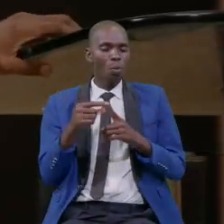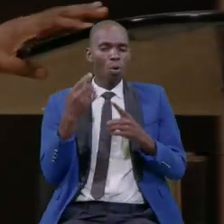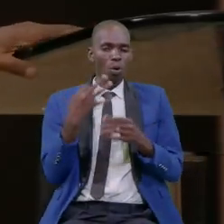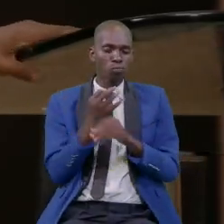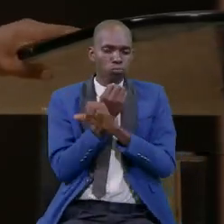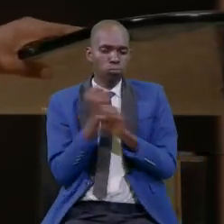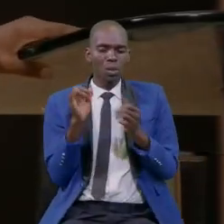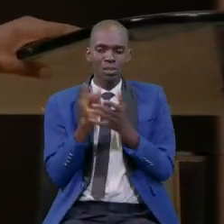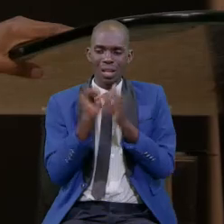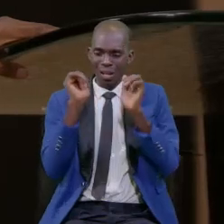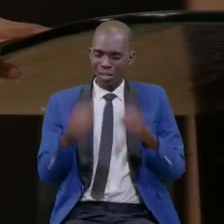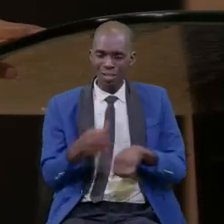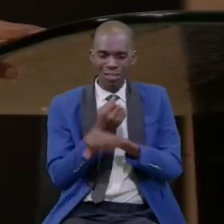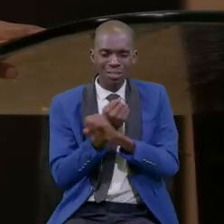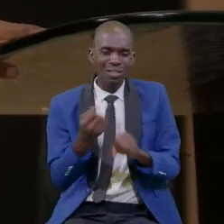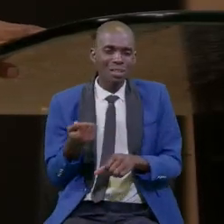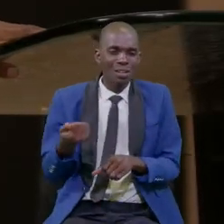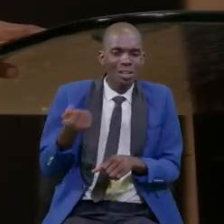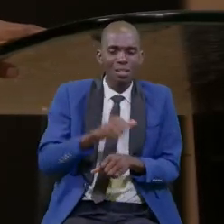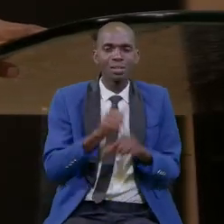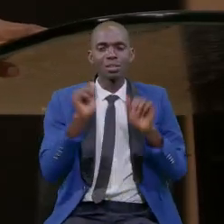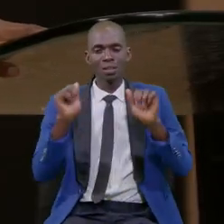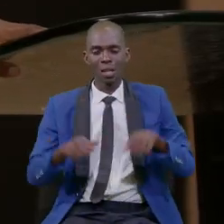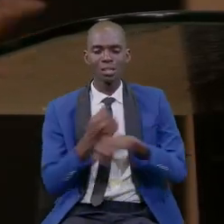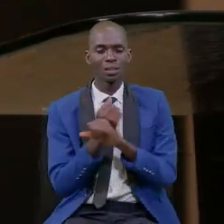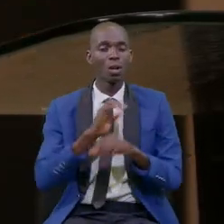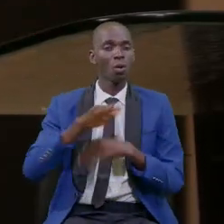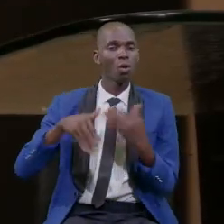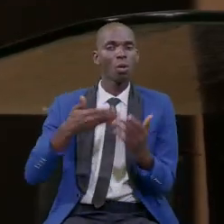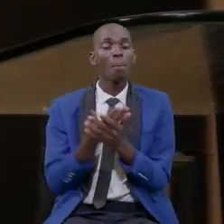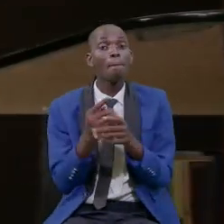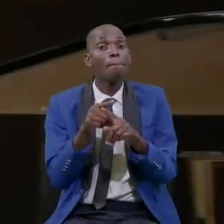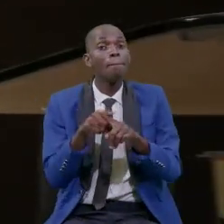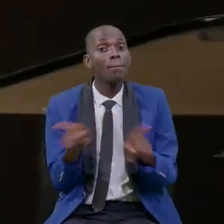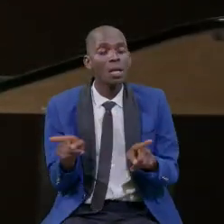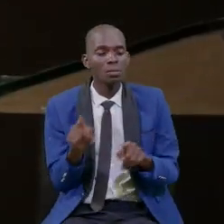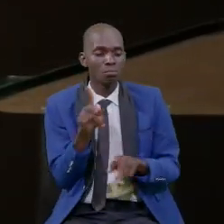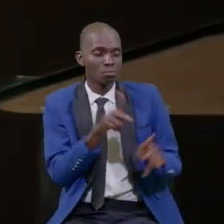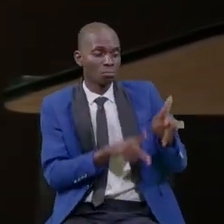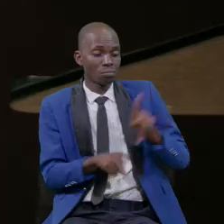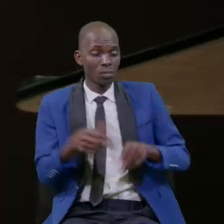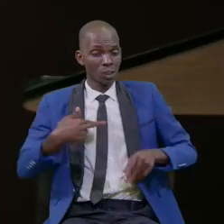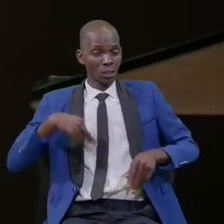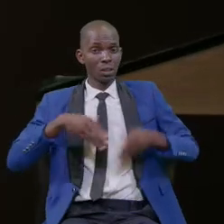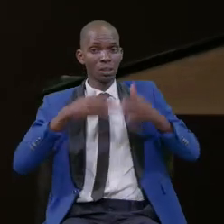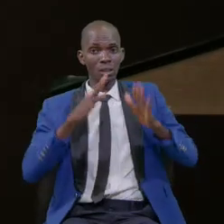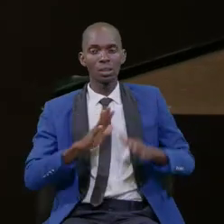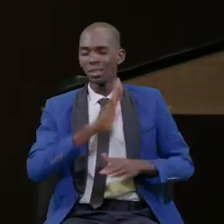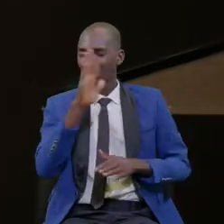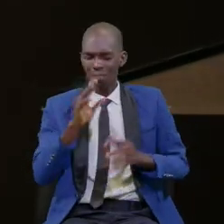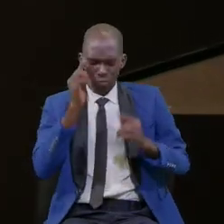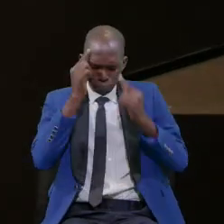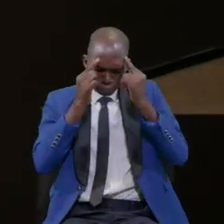of them, that could have saved all of them. But they didn't think on what they